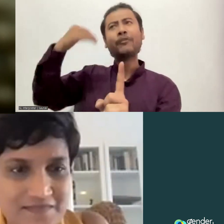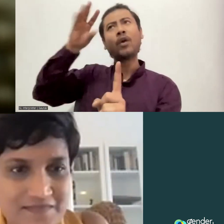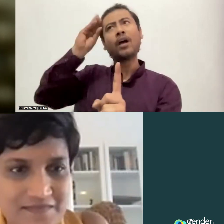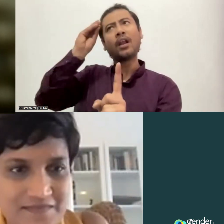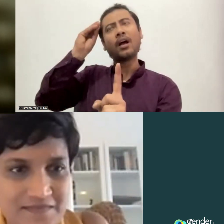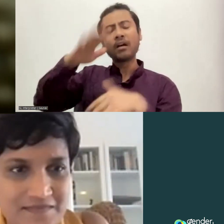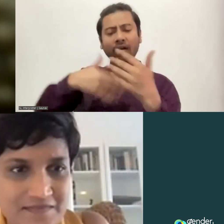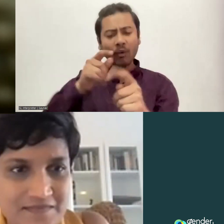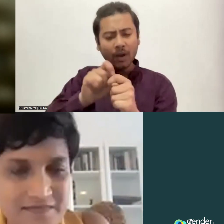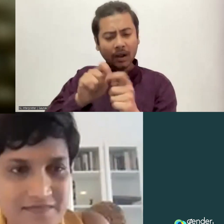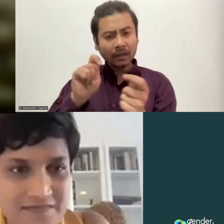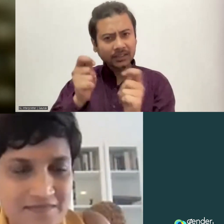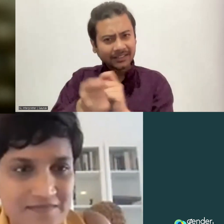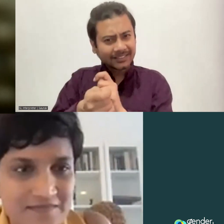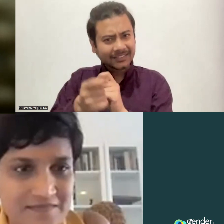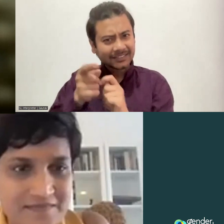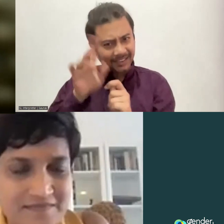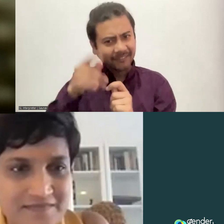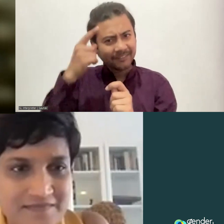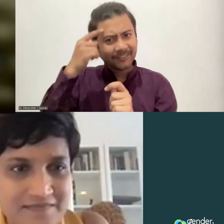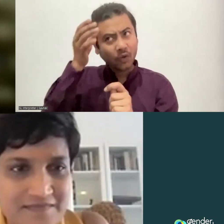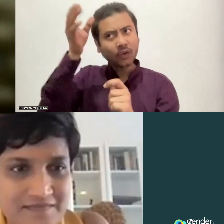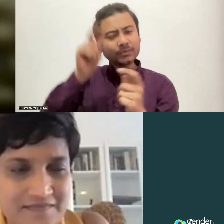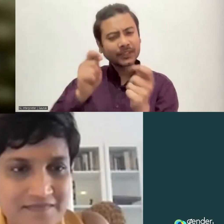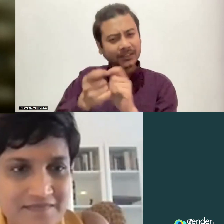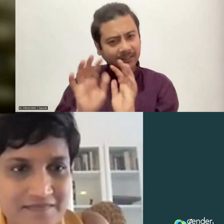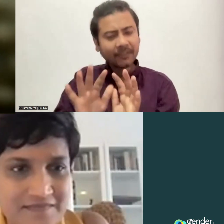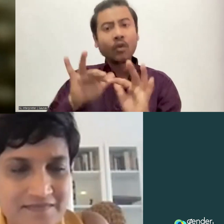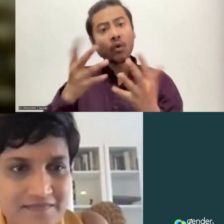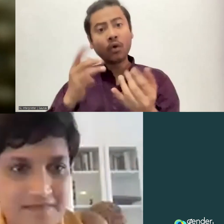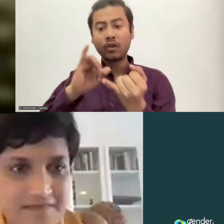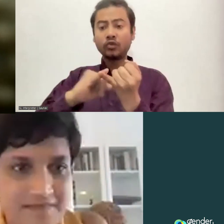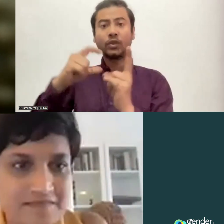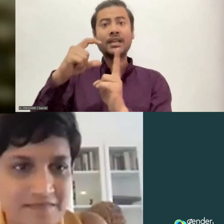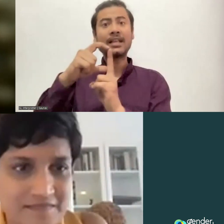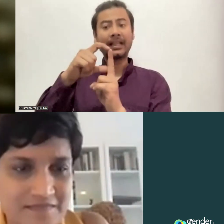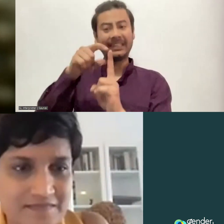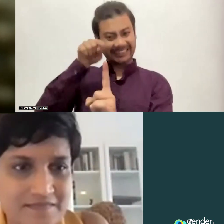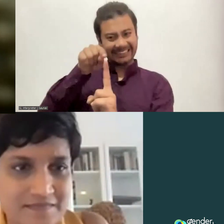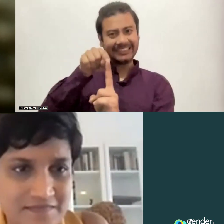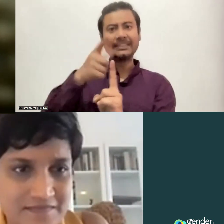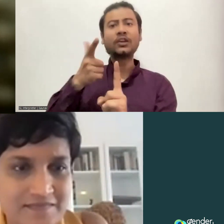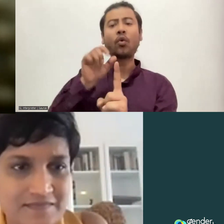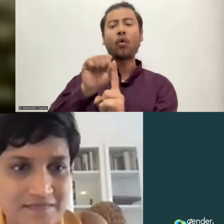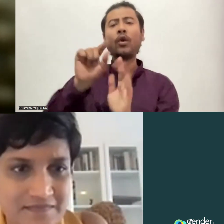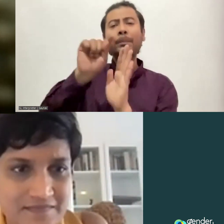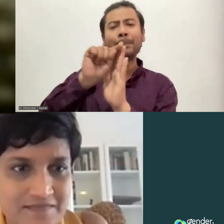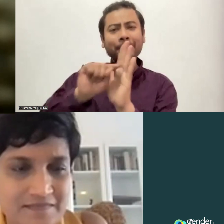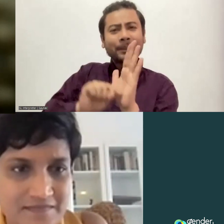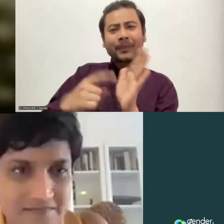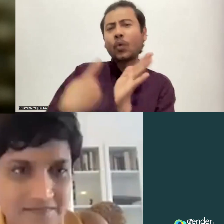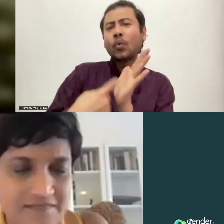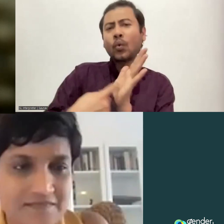about social design itself, or what social design can do, what it should be doing, what does the